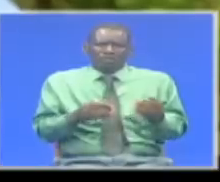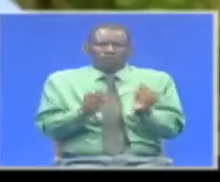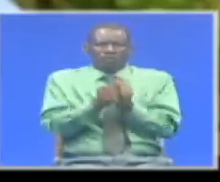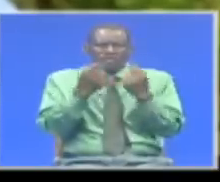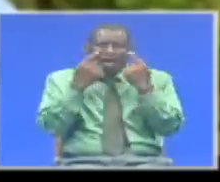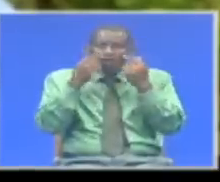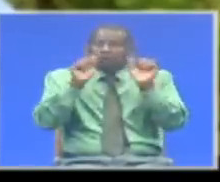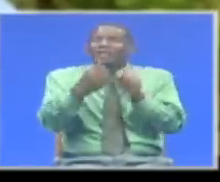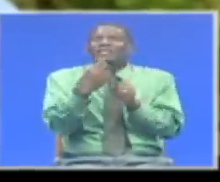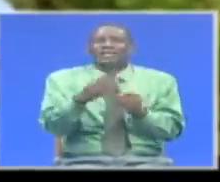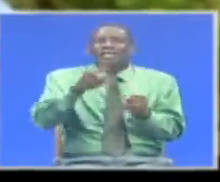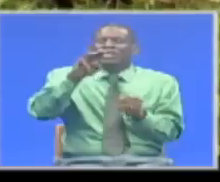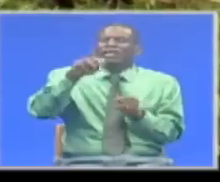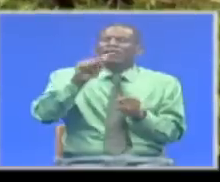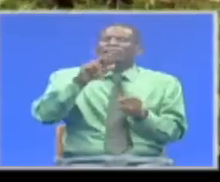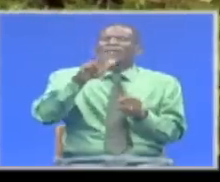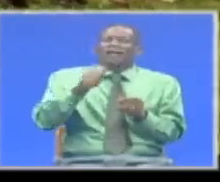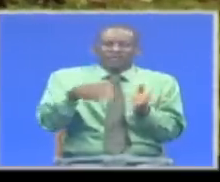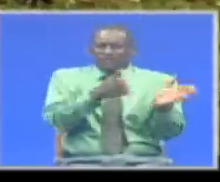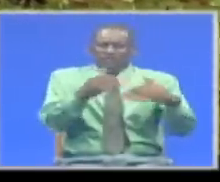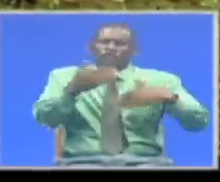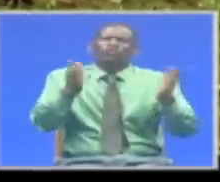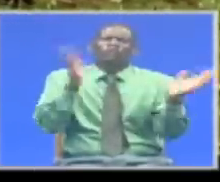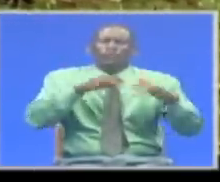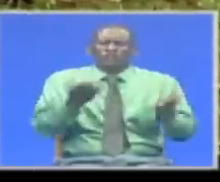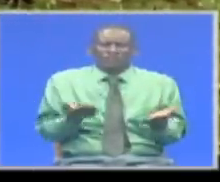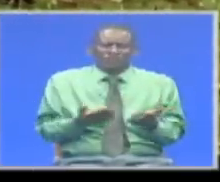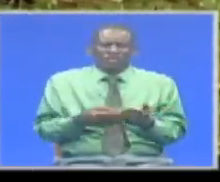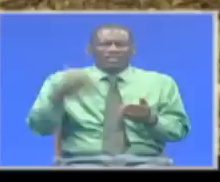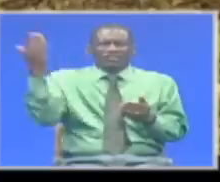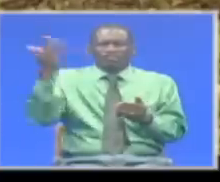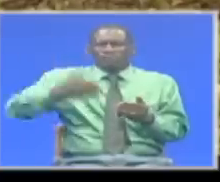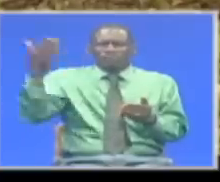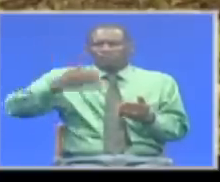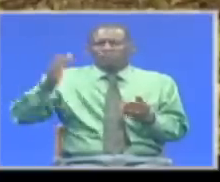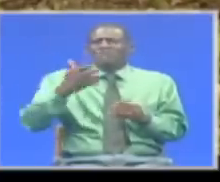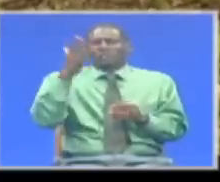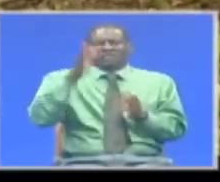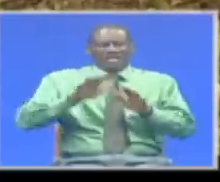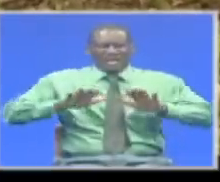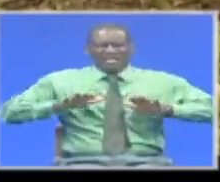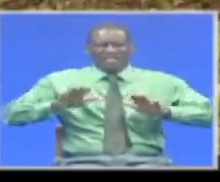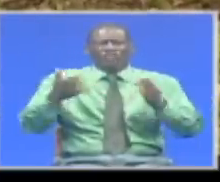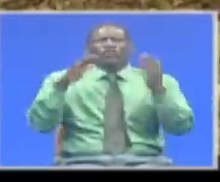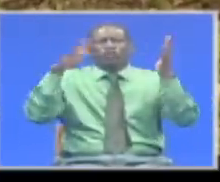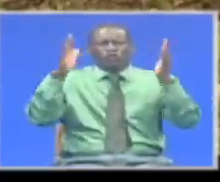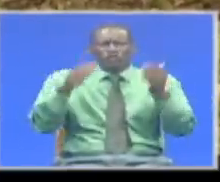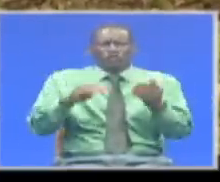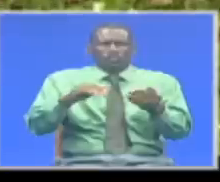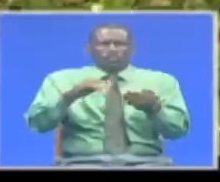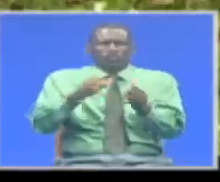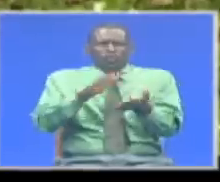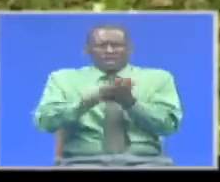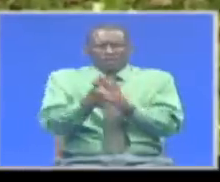that Mara River is dying. Cutting trees everywhere, leaving the forest to be like a bear. You can't